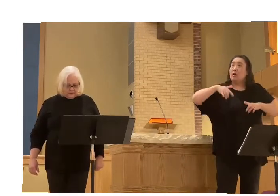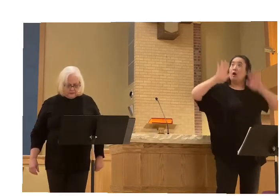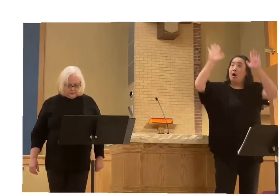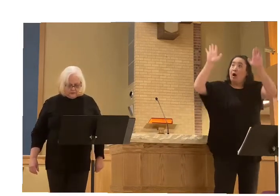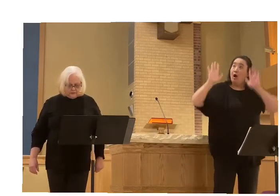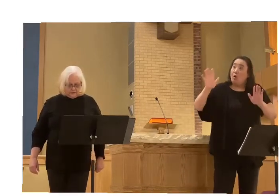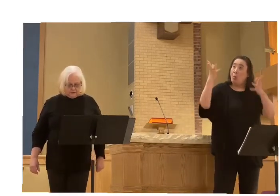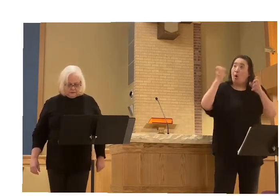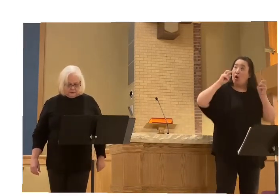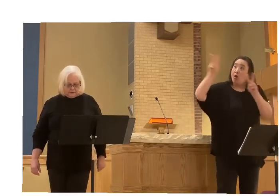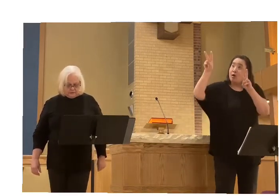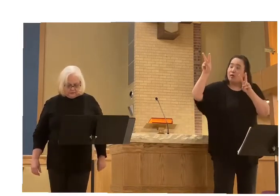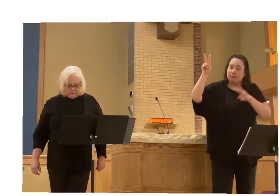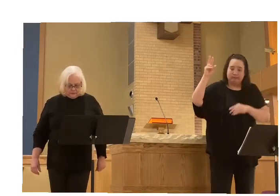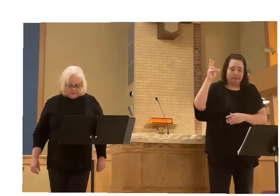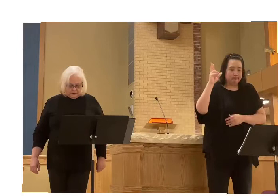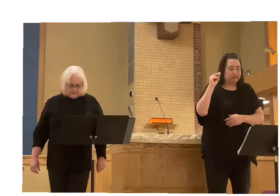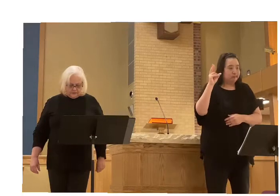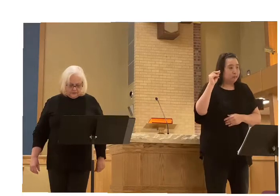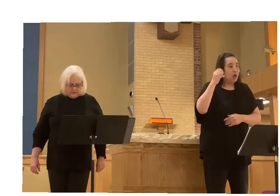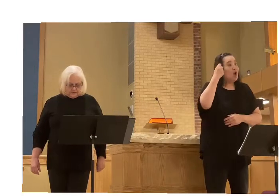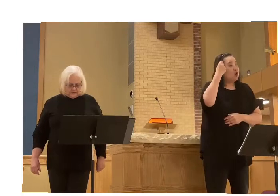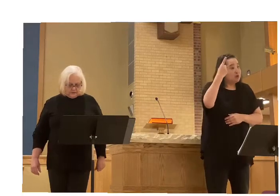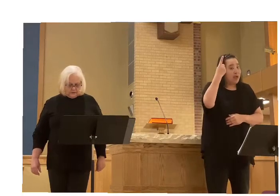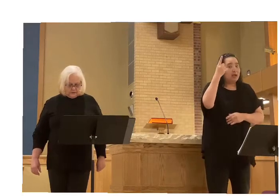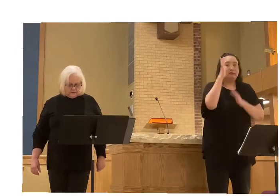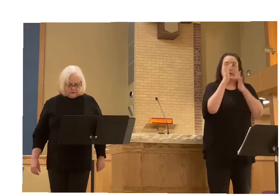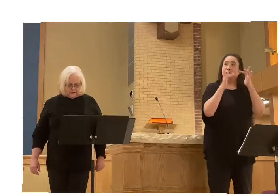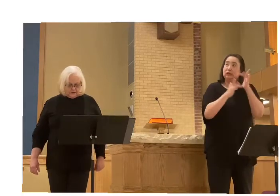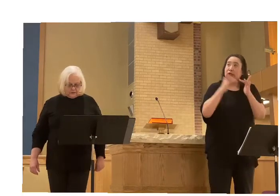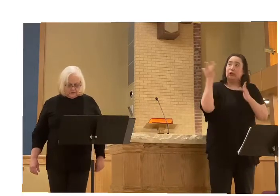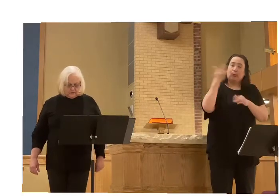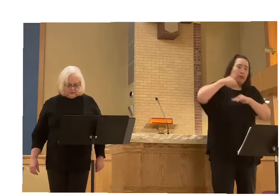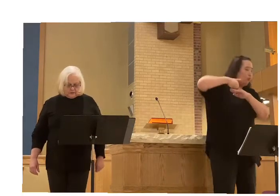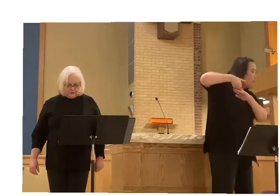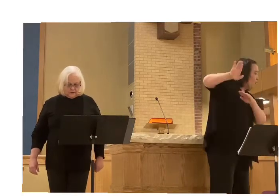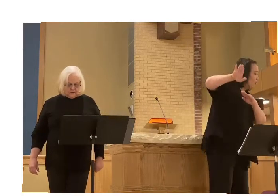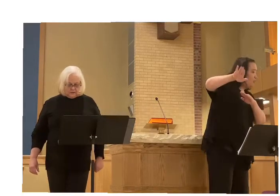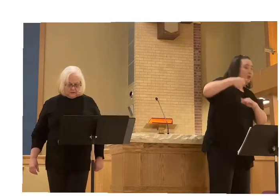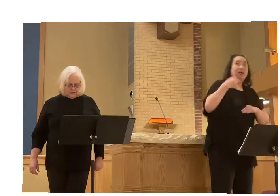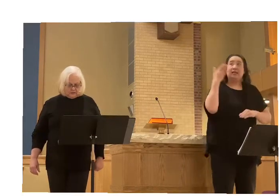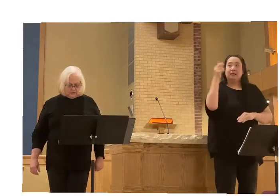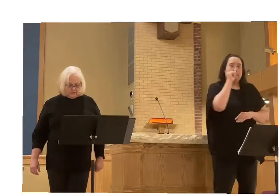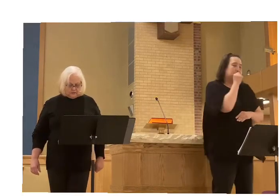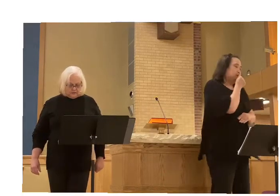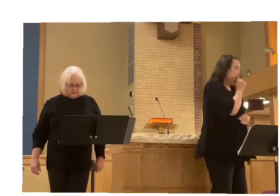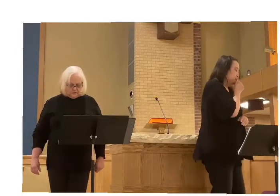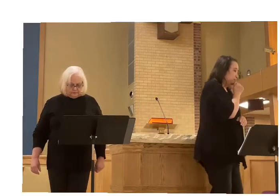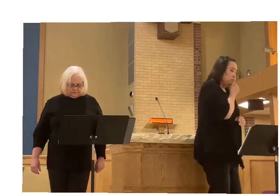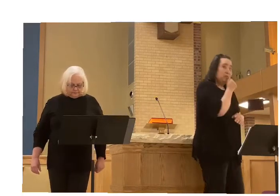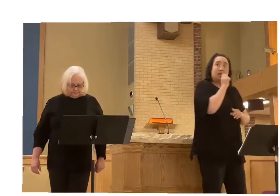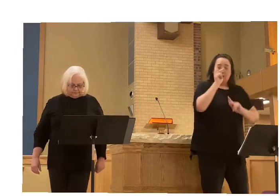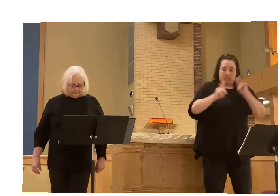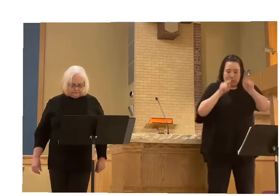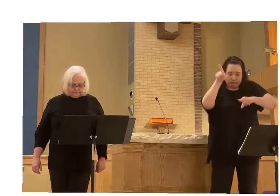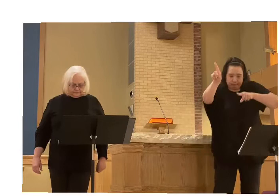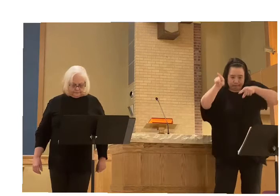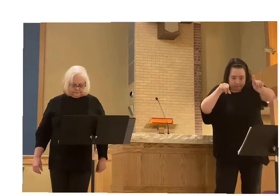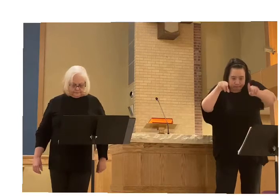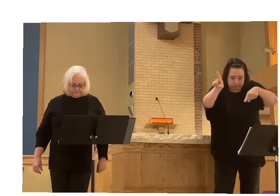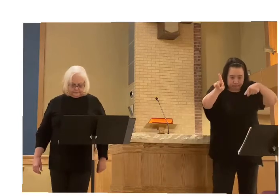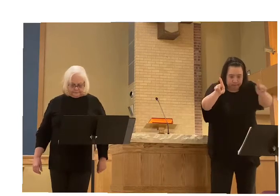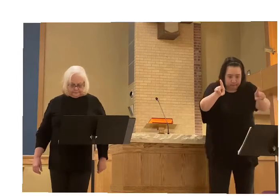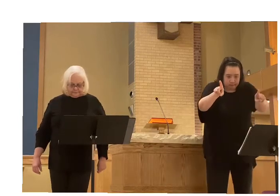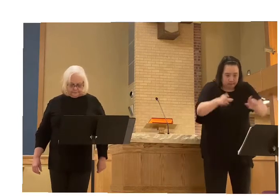was rejected and avoided by men, a man of suffering, accustomed to infirmity, one of those from